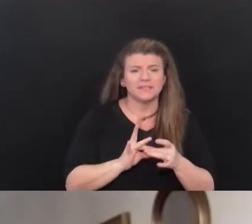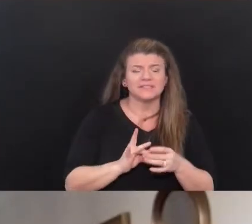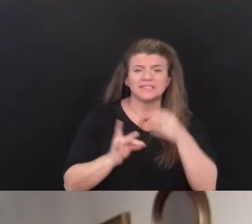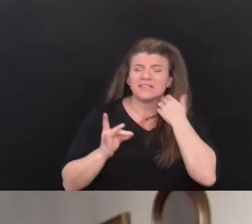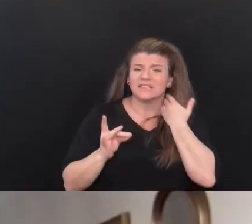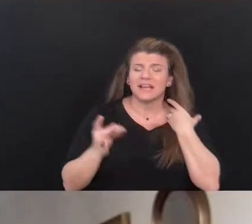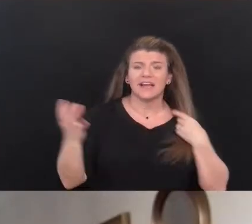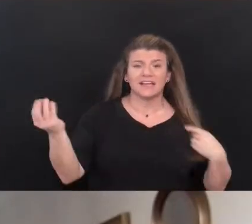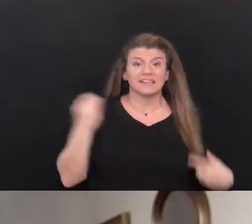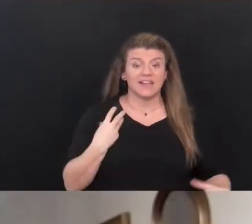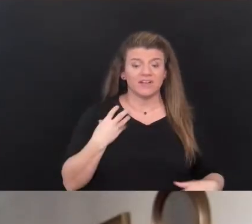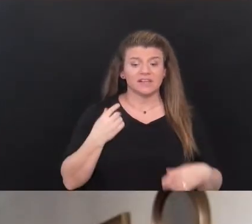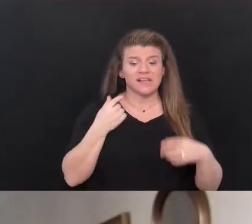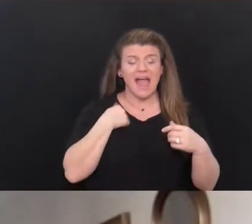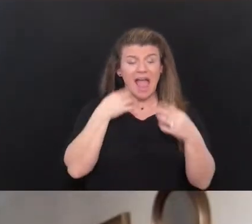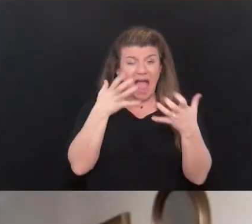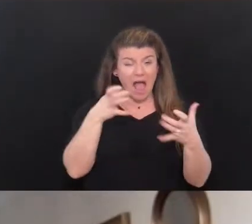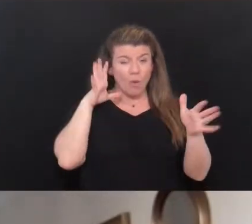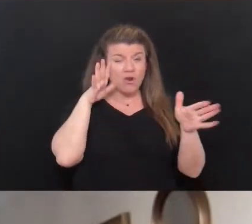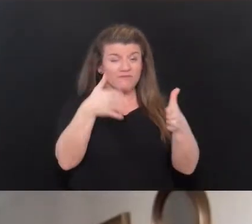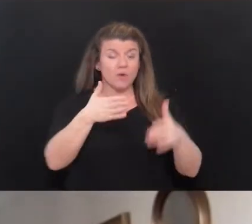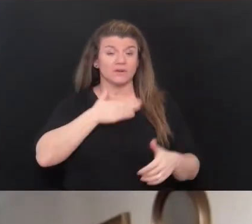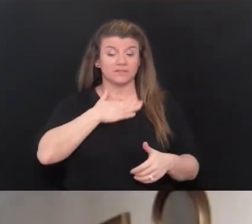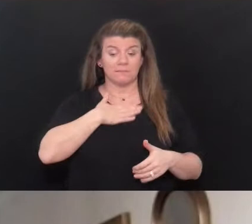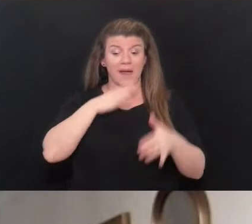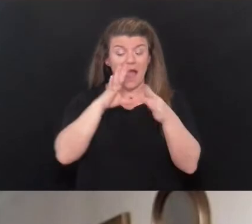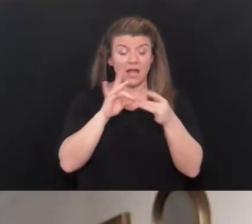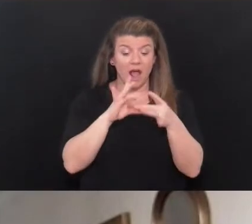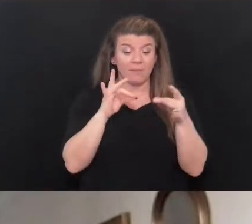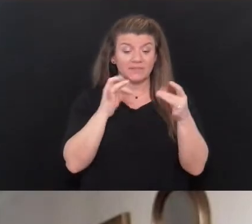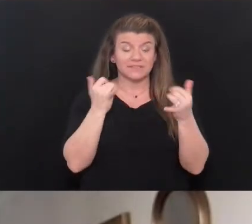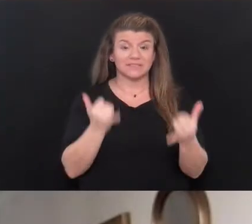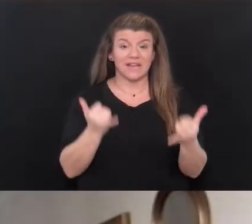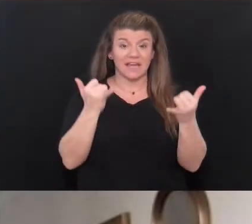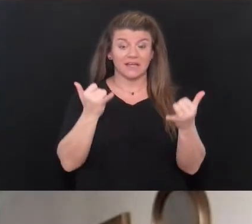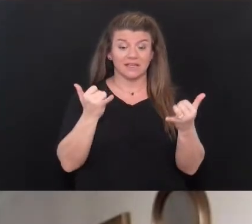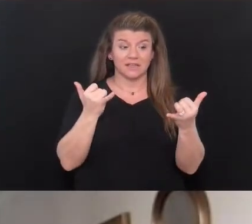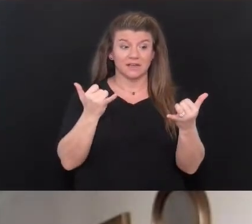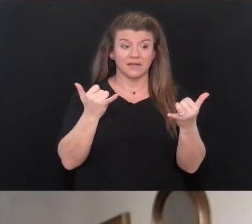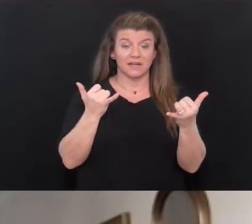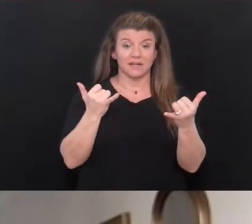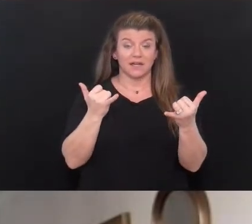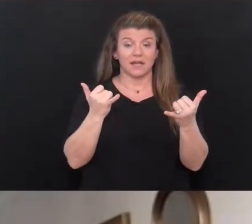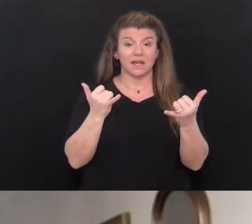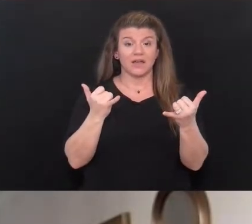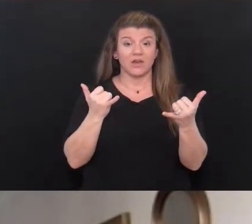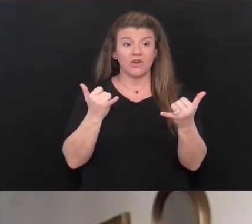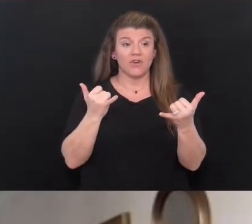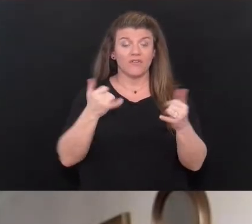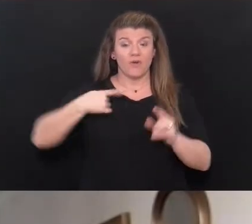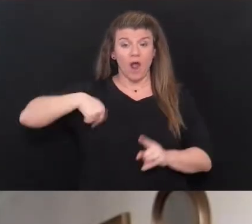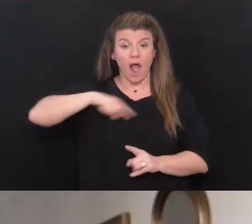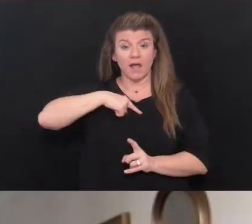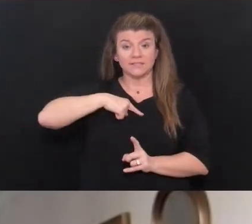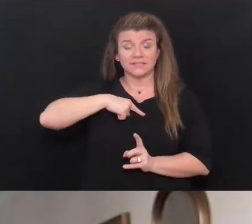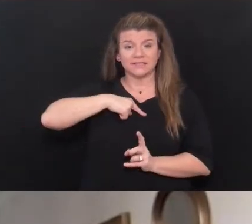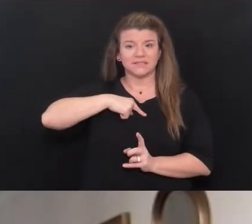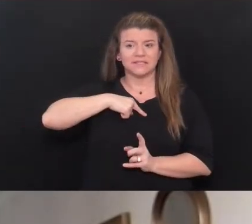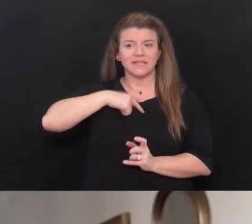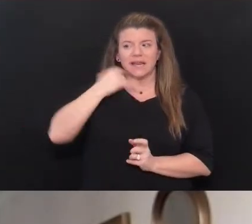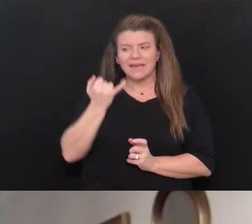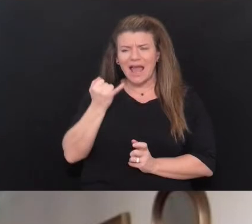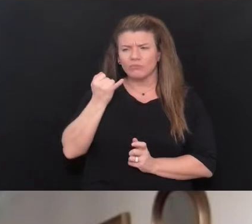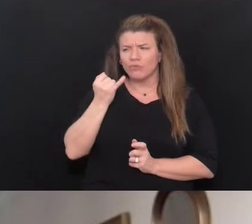I want to focus my comments today on us looking